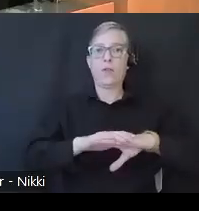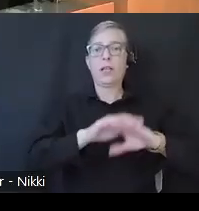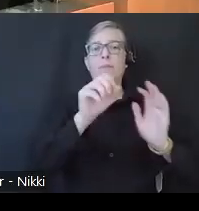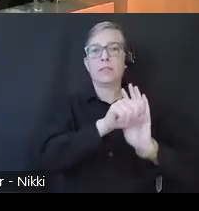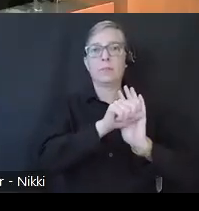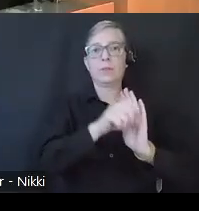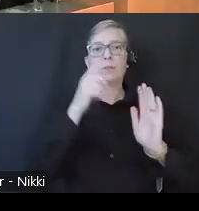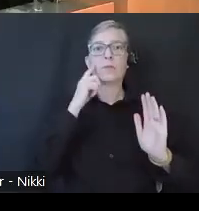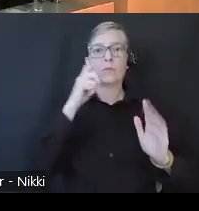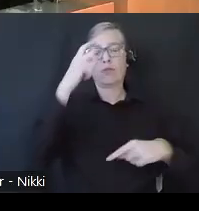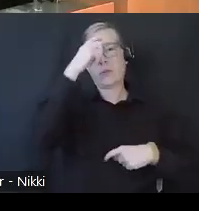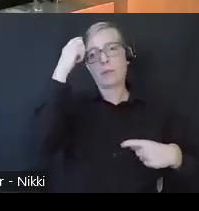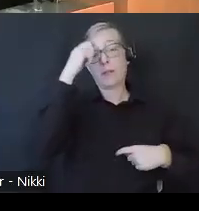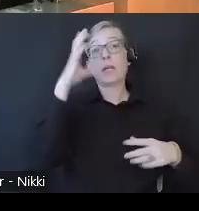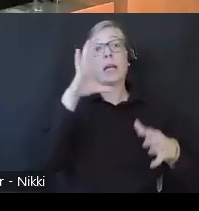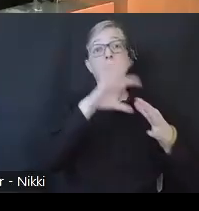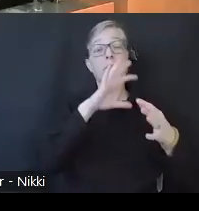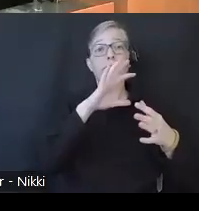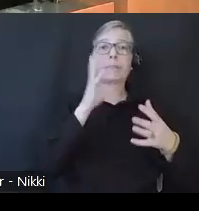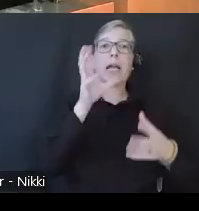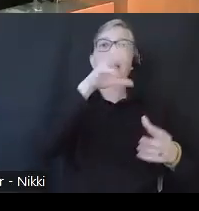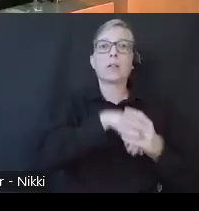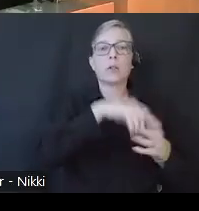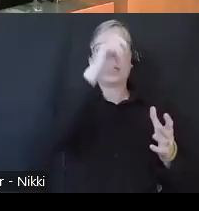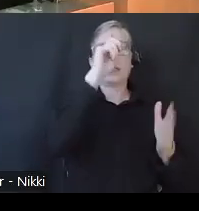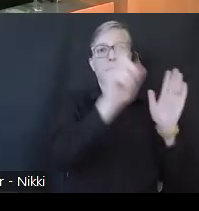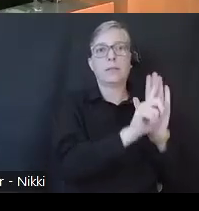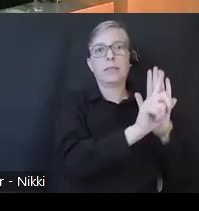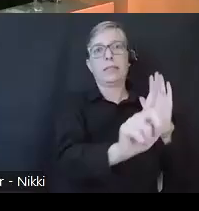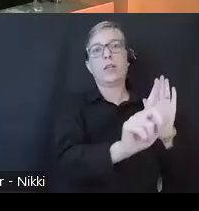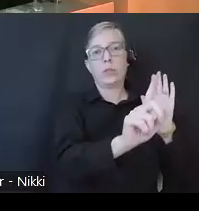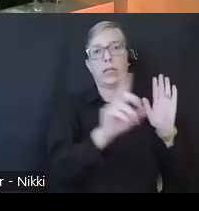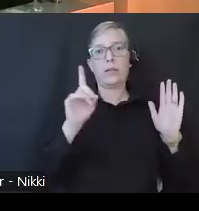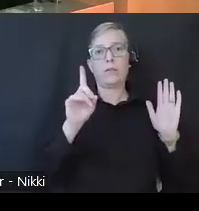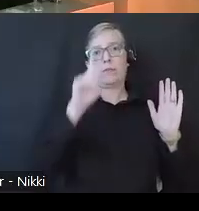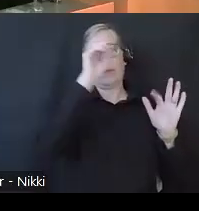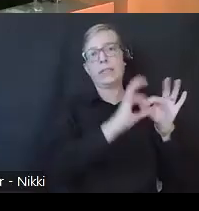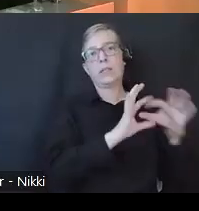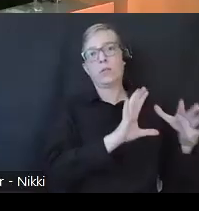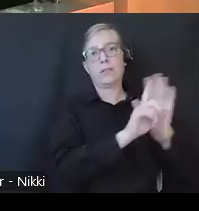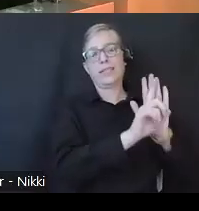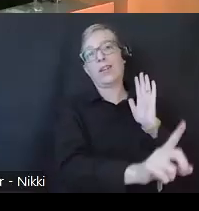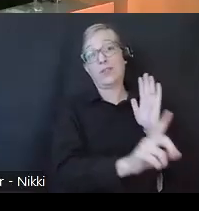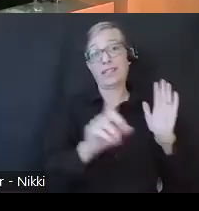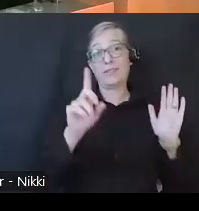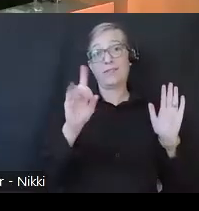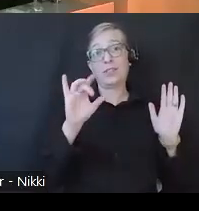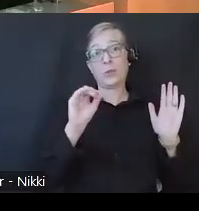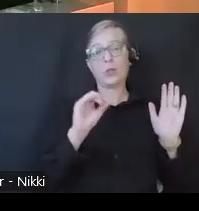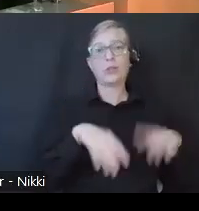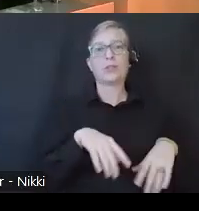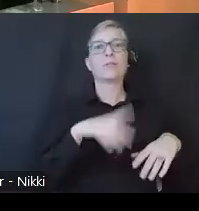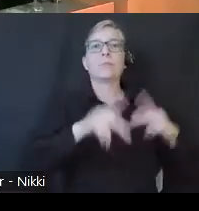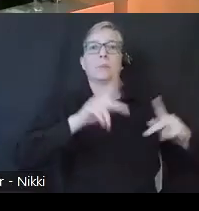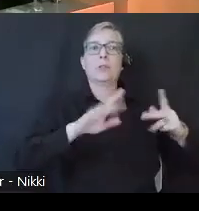dissociative disorders. Yeah. Many patients with these disorders are misdiagnosed with psychosis due to experiences of, quote, hearing voices, unquote,